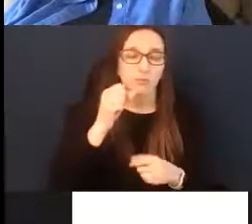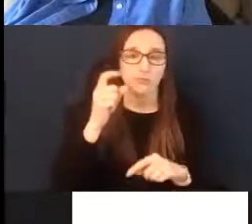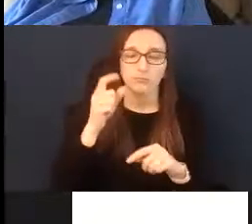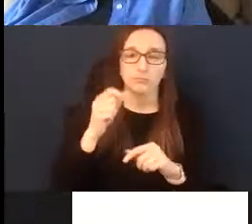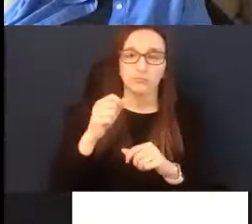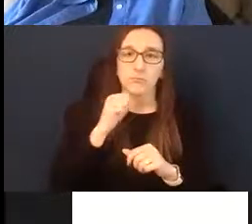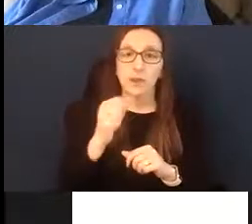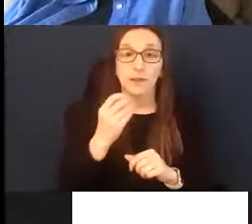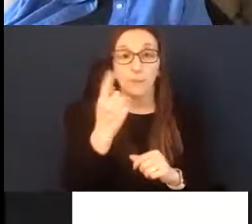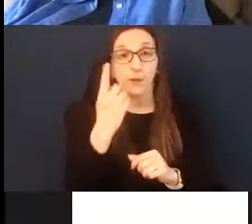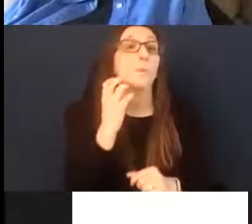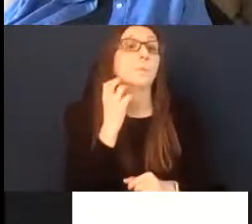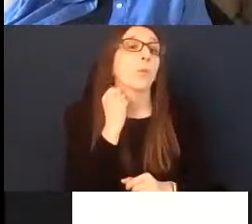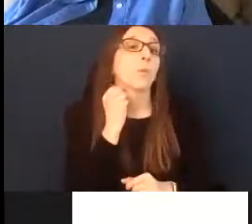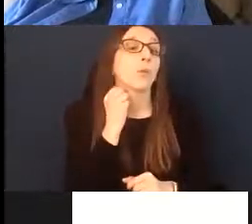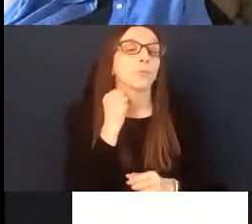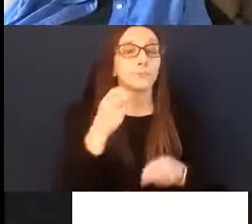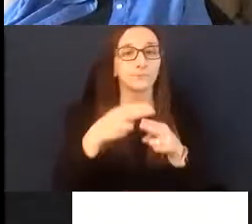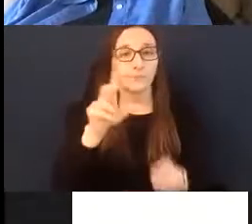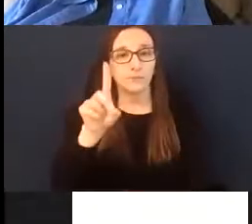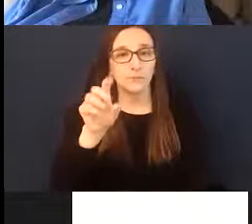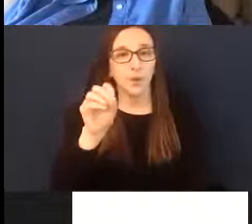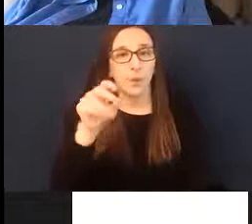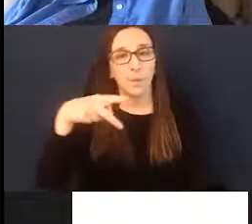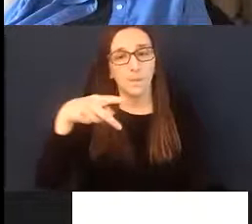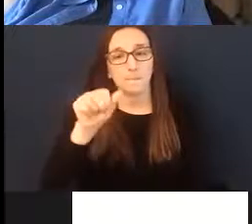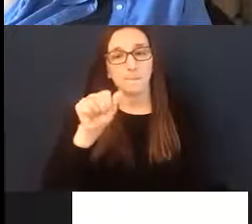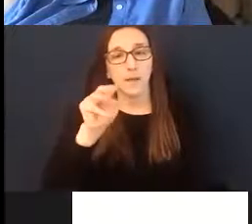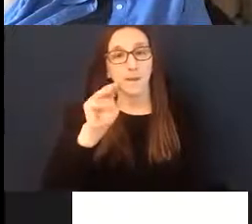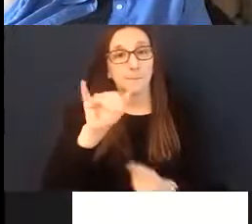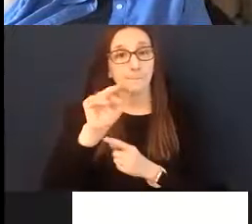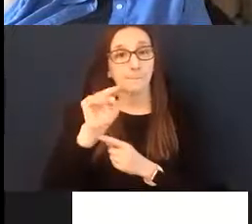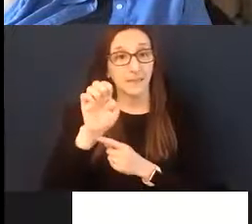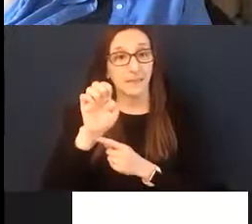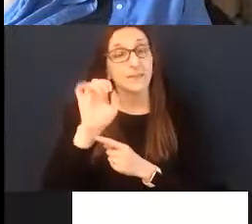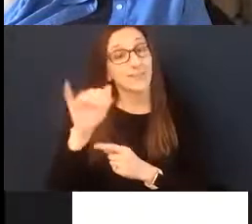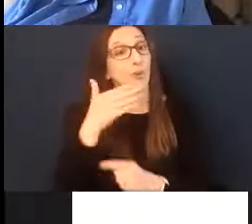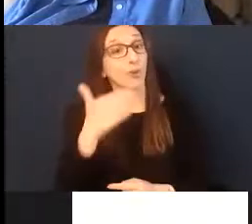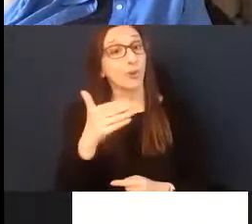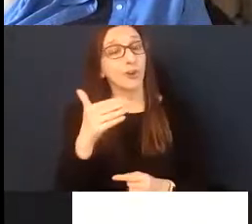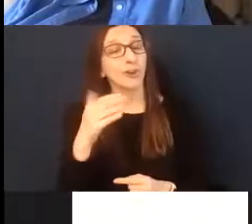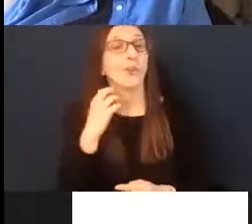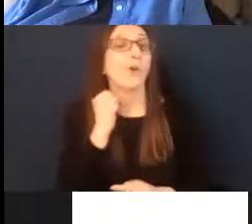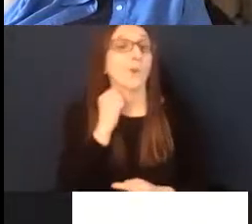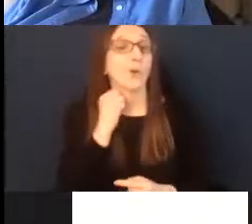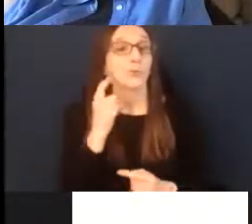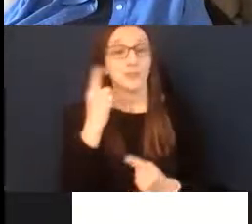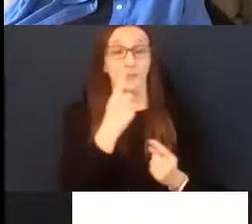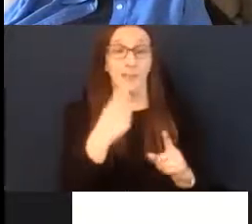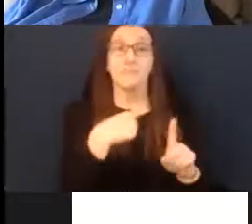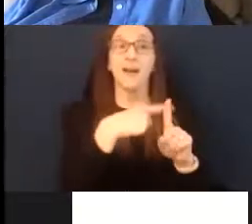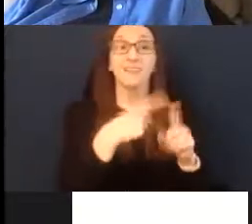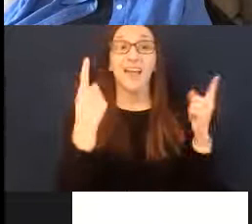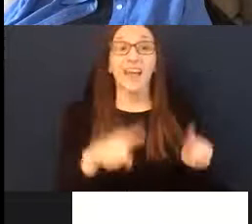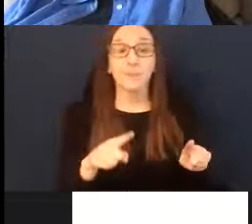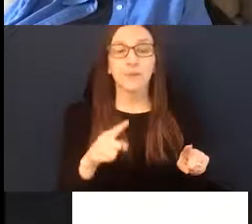the hormones called dopamine is a good hormone. So it gives us satisfaction when something happens in our life, it's released